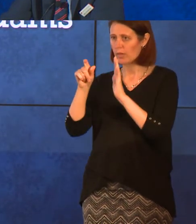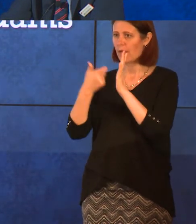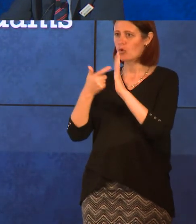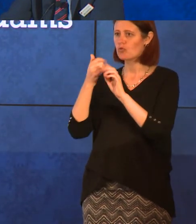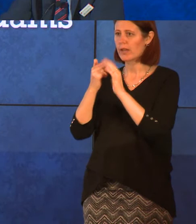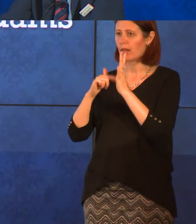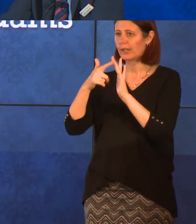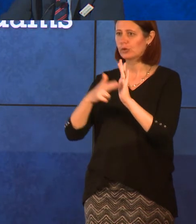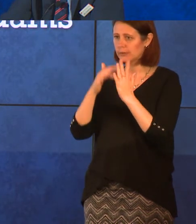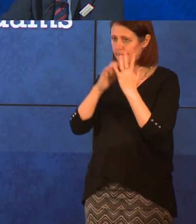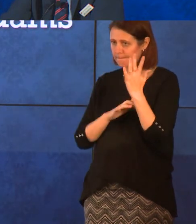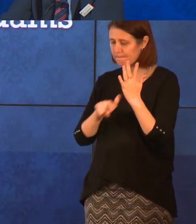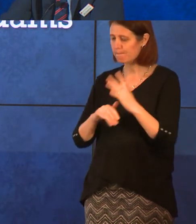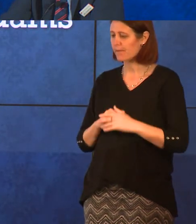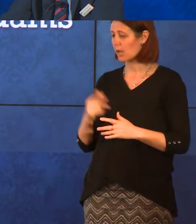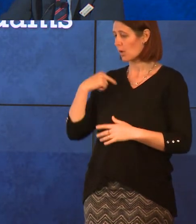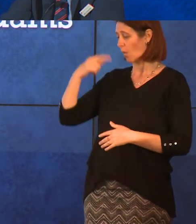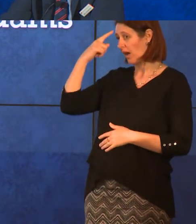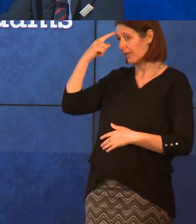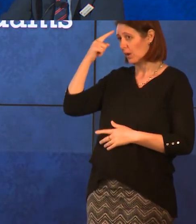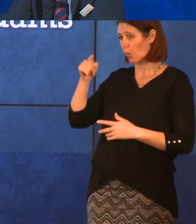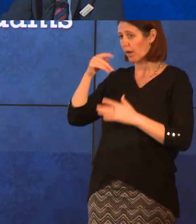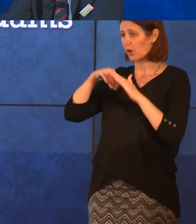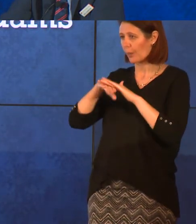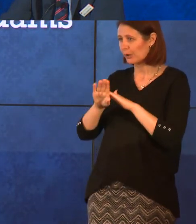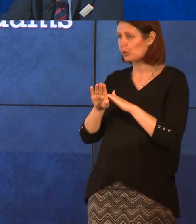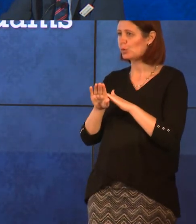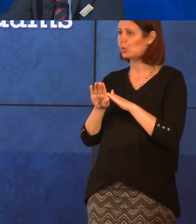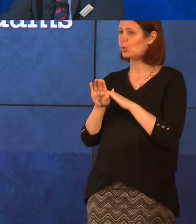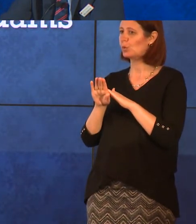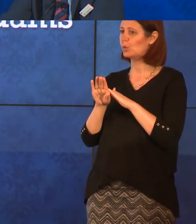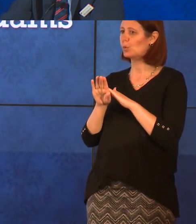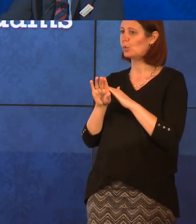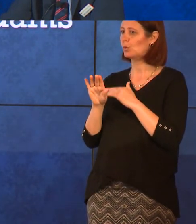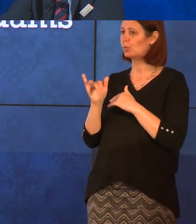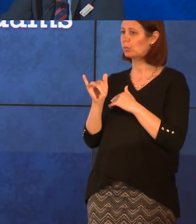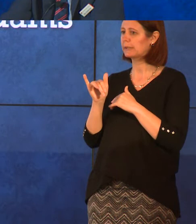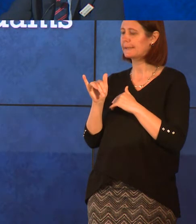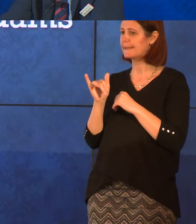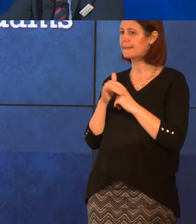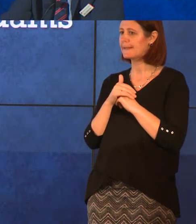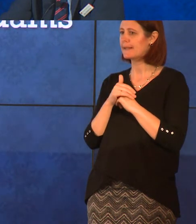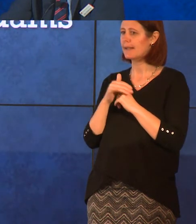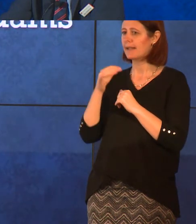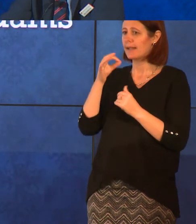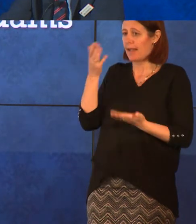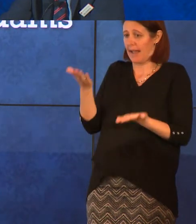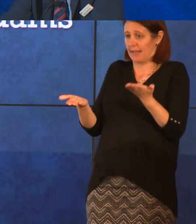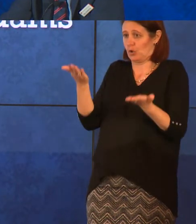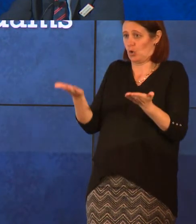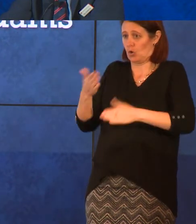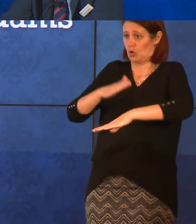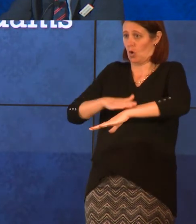legislation. So I do think we're entering probably an uncertain time in terms